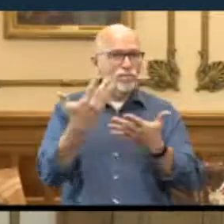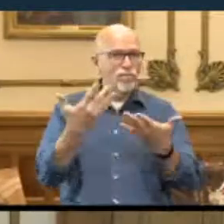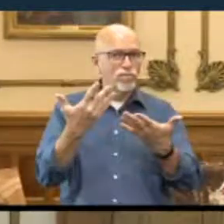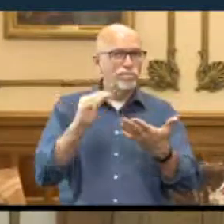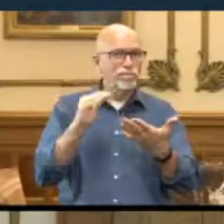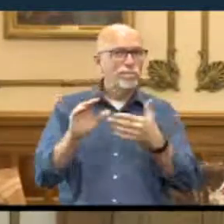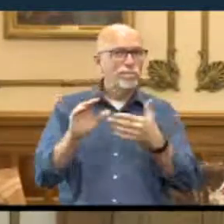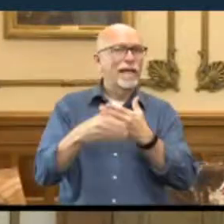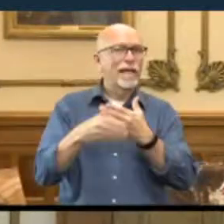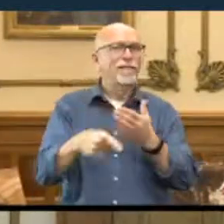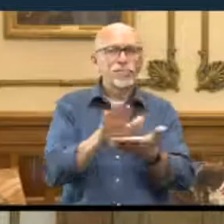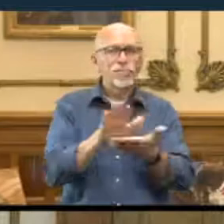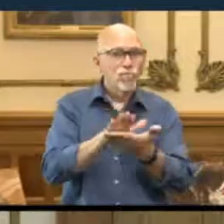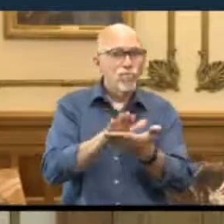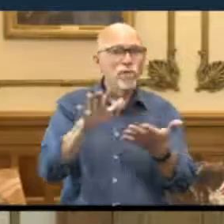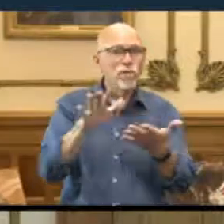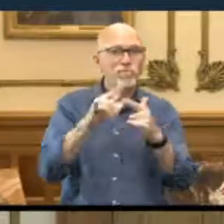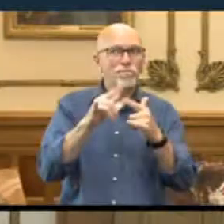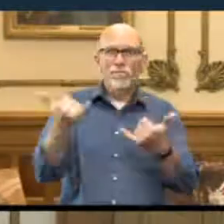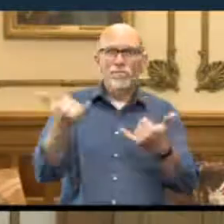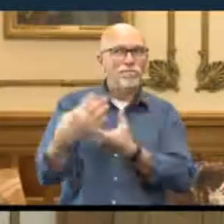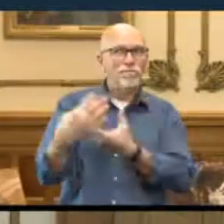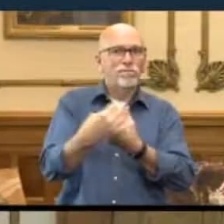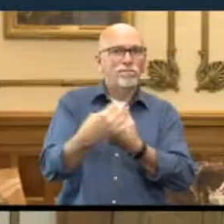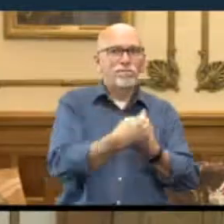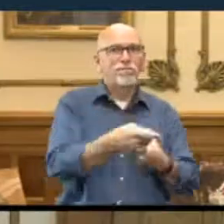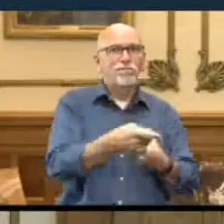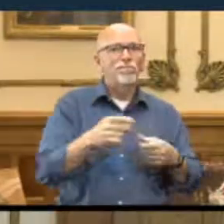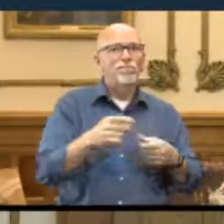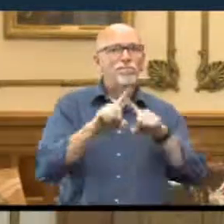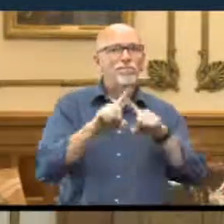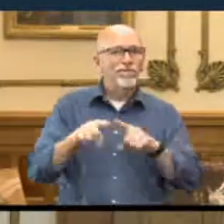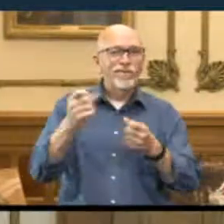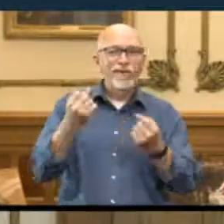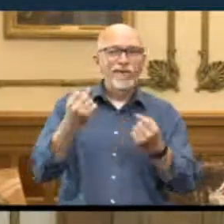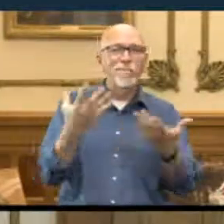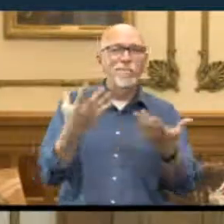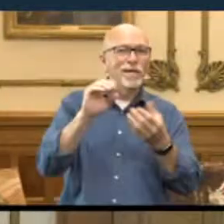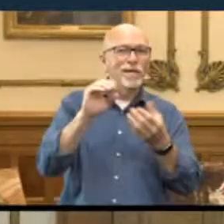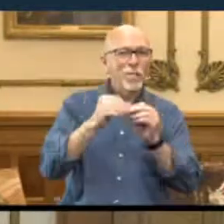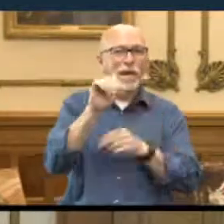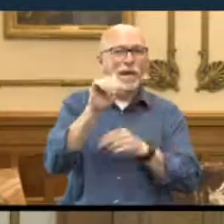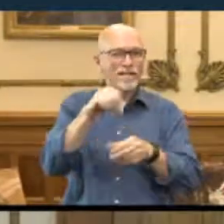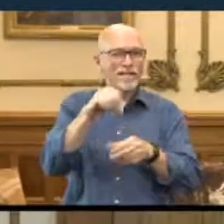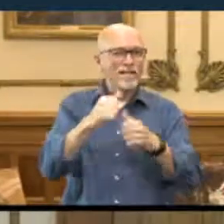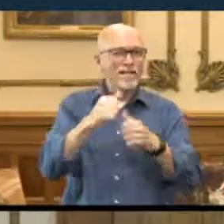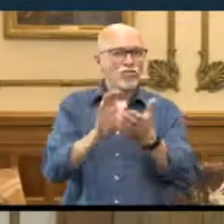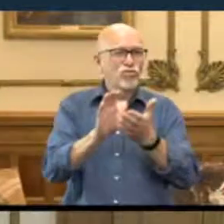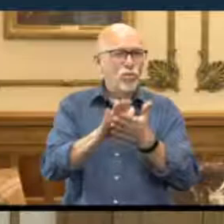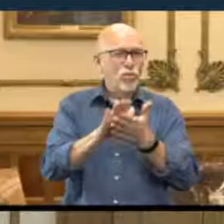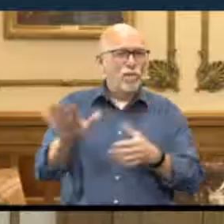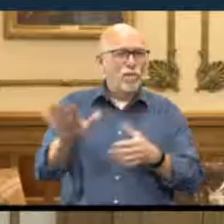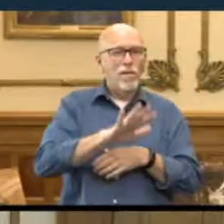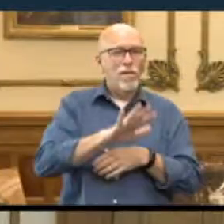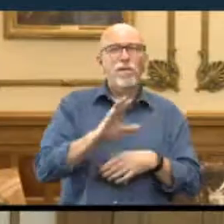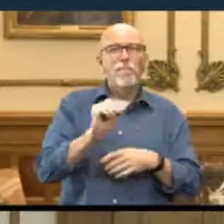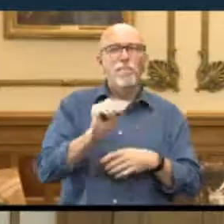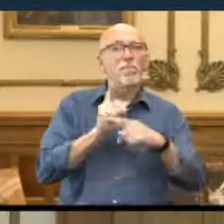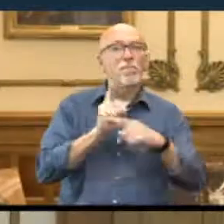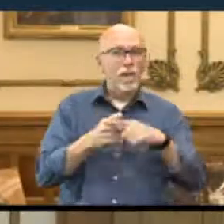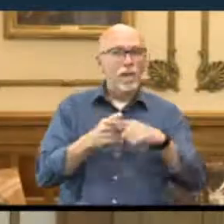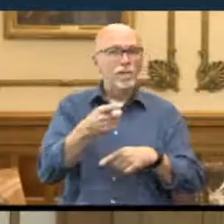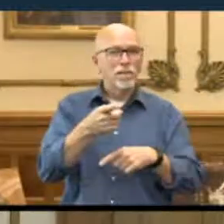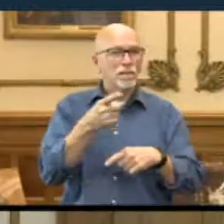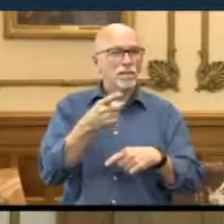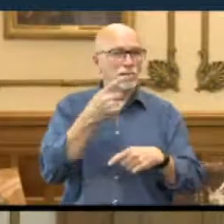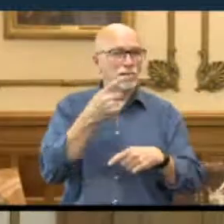schools participating and all the cases that are within those individual schools. And then also, if you would, I think